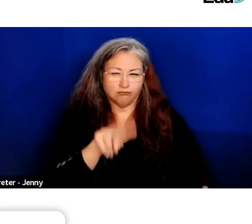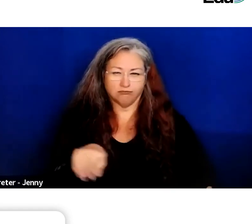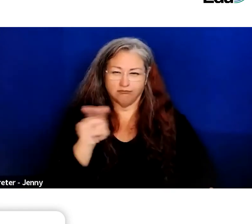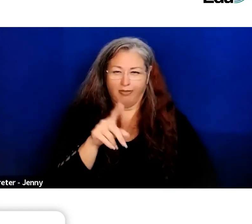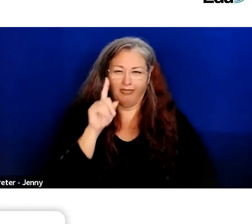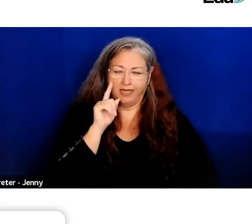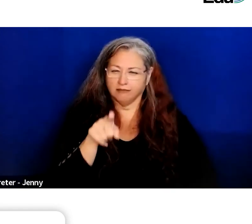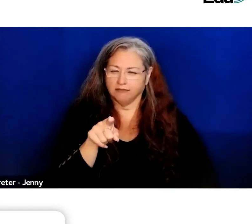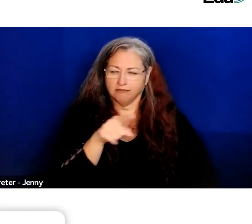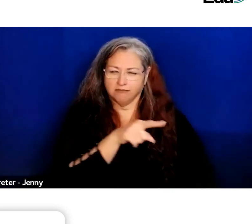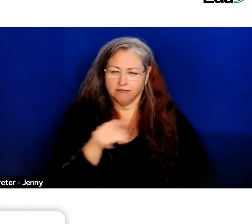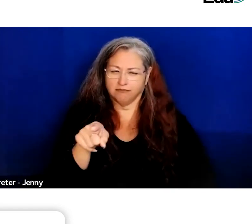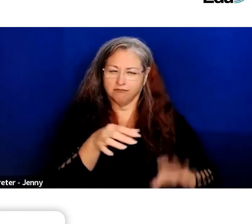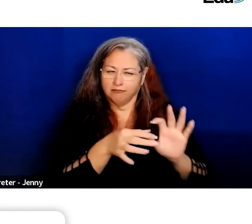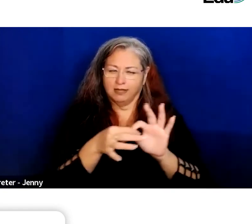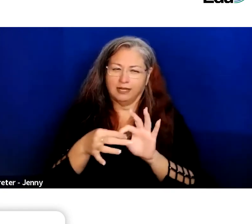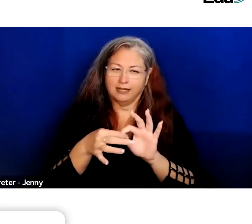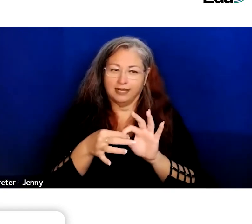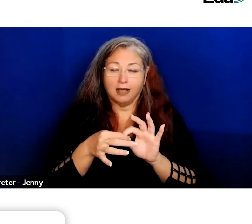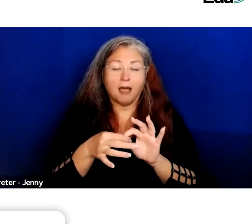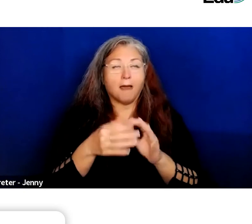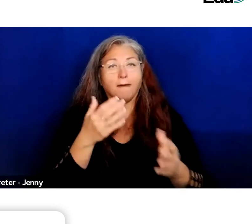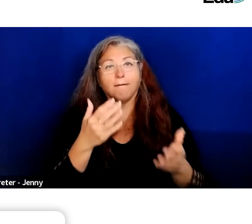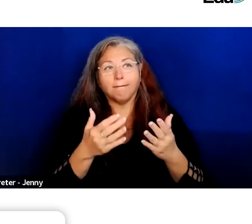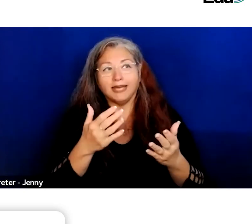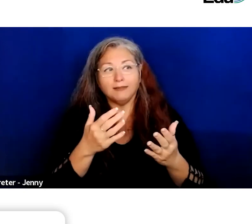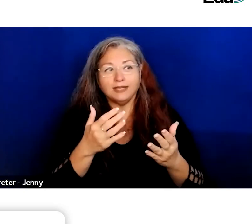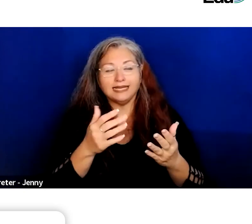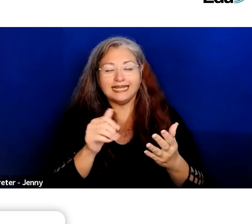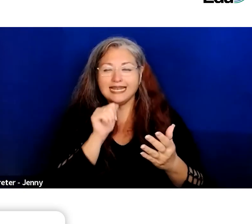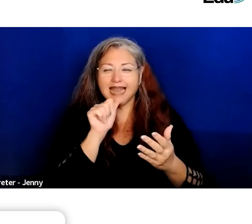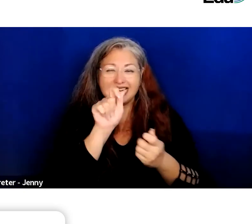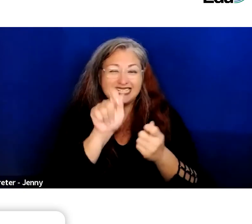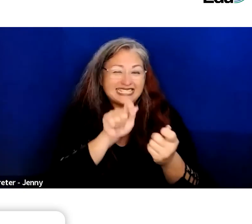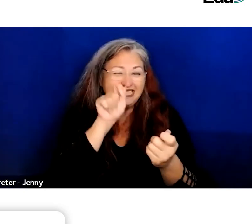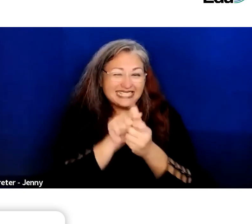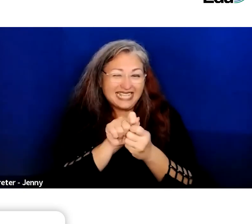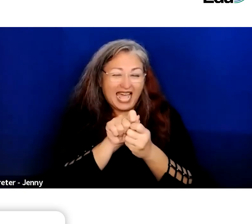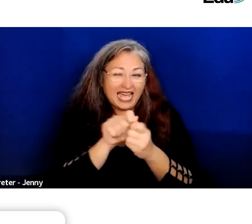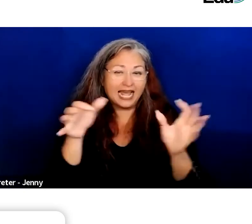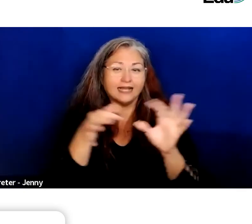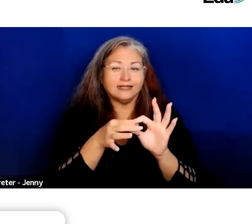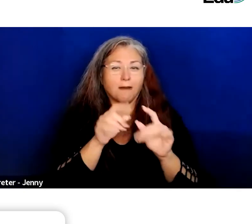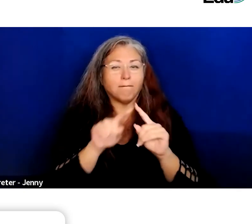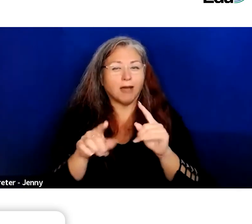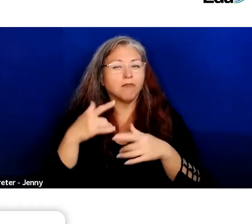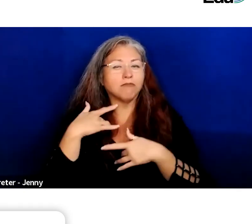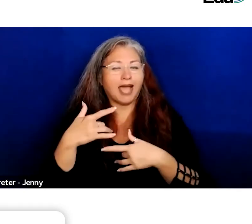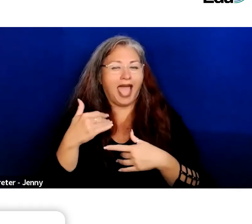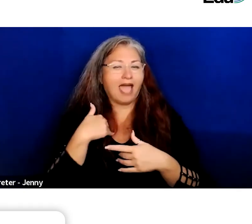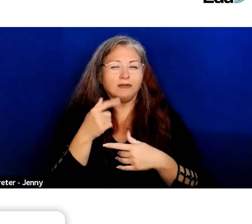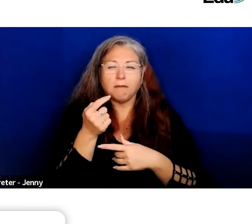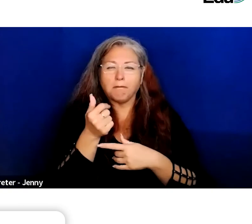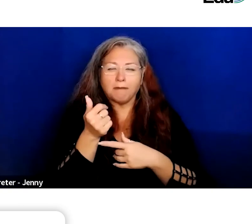be connected, it might not be the exact answer, but often there is some sort of a tie, and